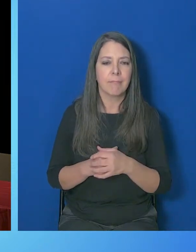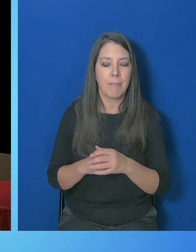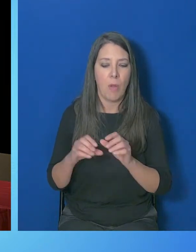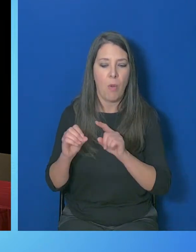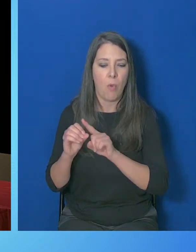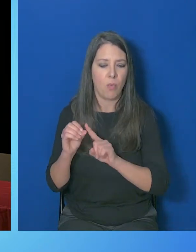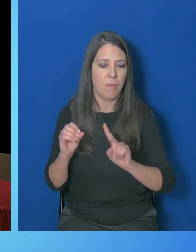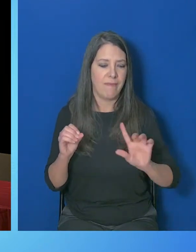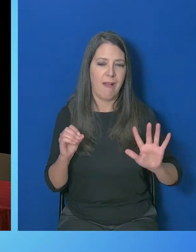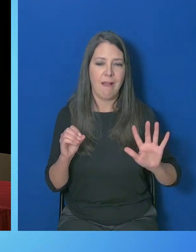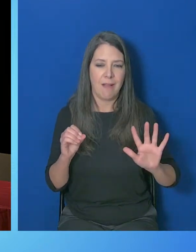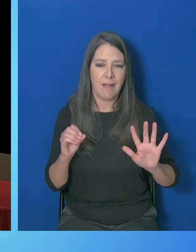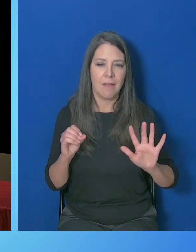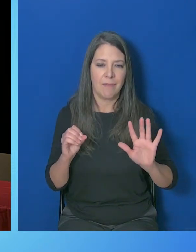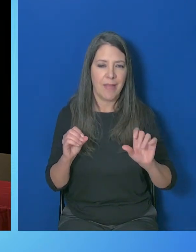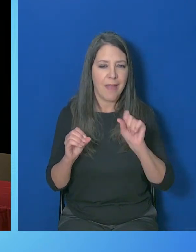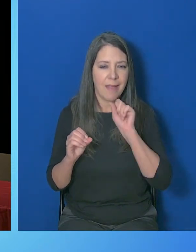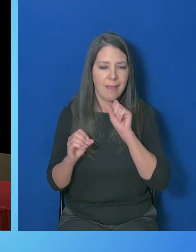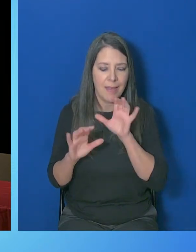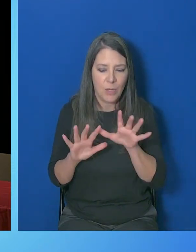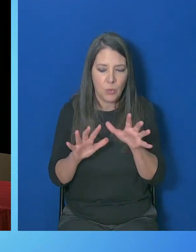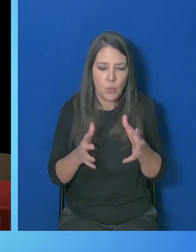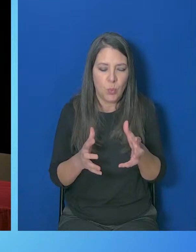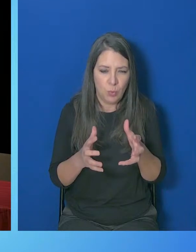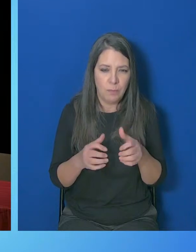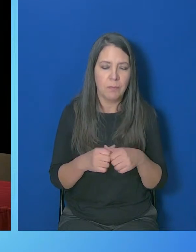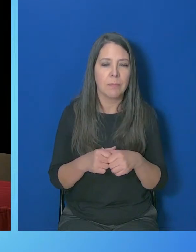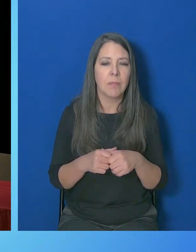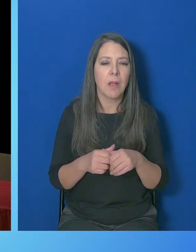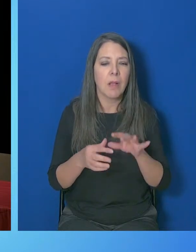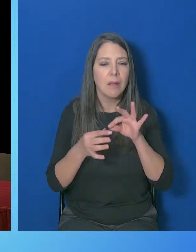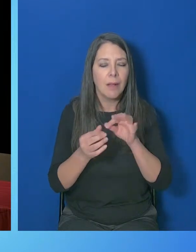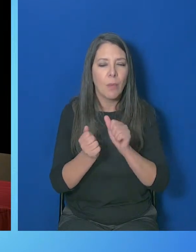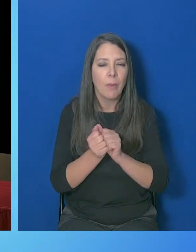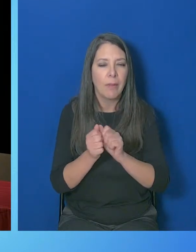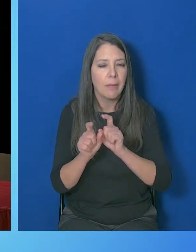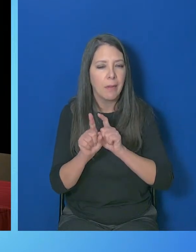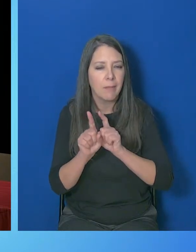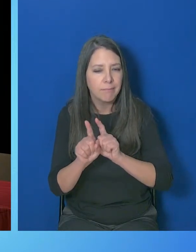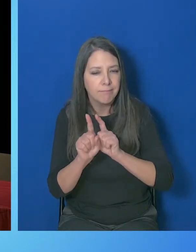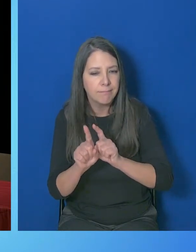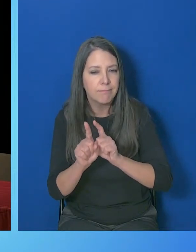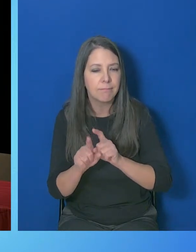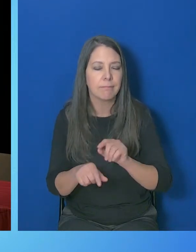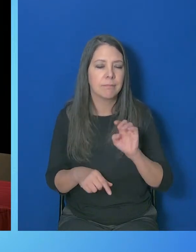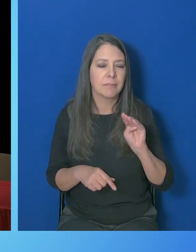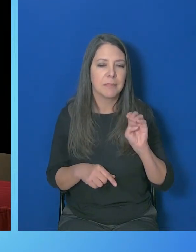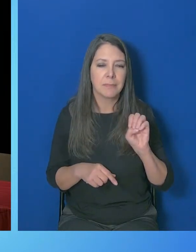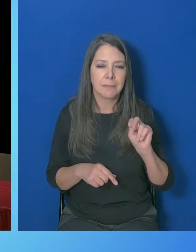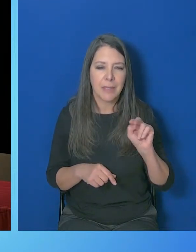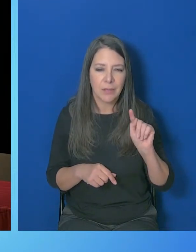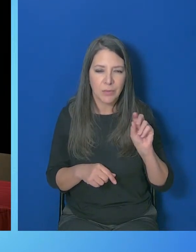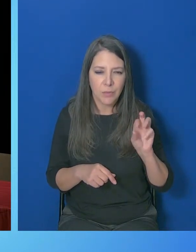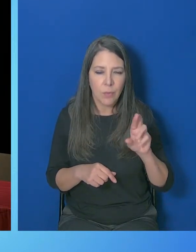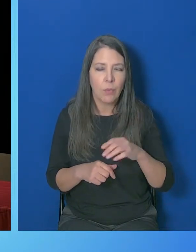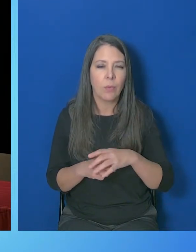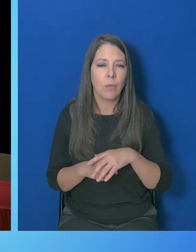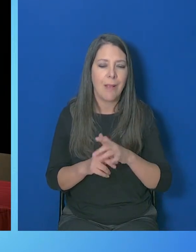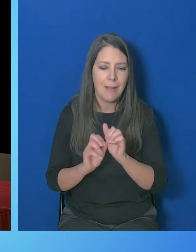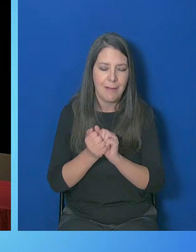5 age range, and how mentoring works, how you work with families,